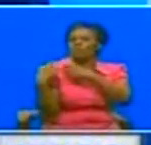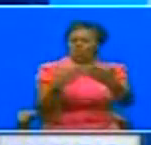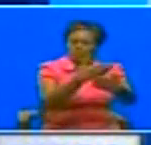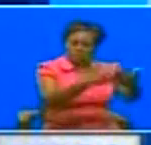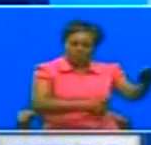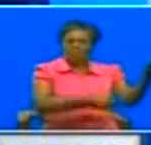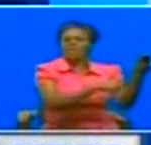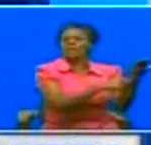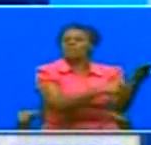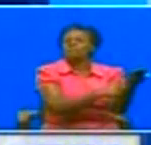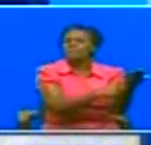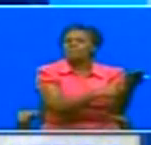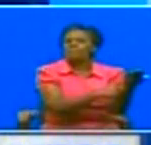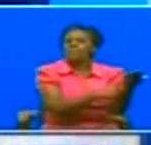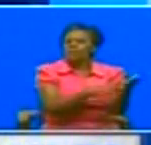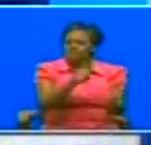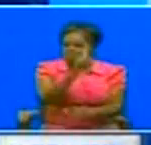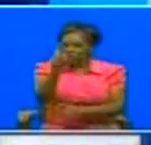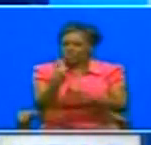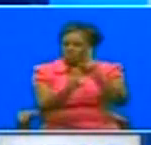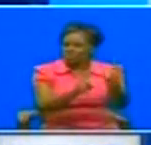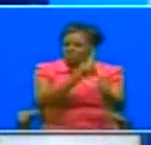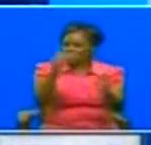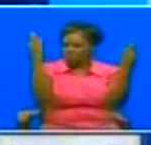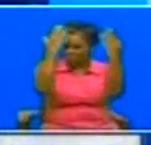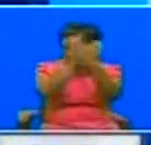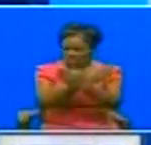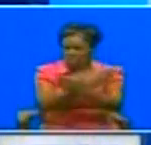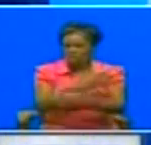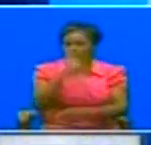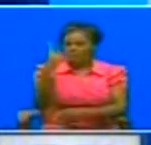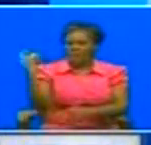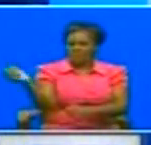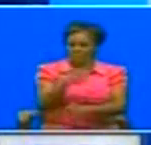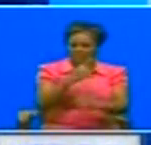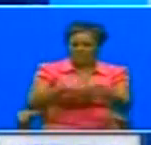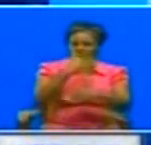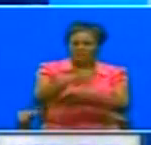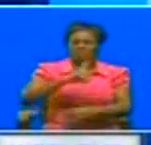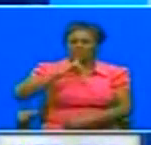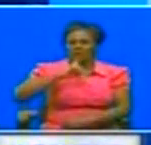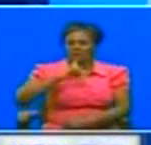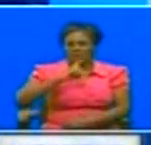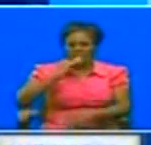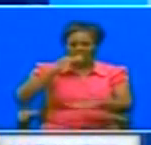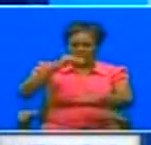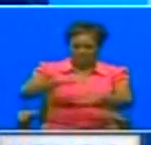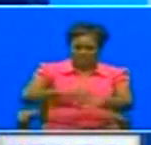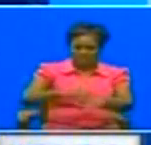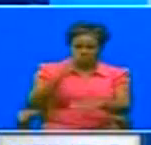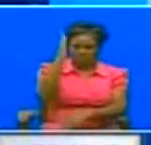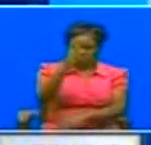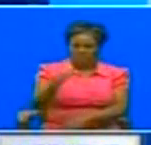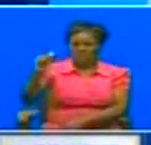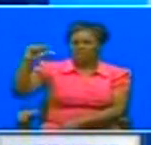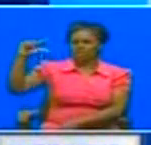a person of integrity? Those are the questions tonight, 1 month after the letter was written by Kinyua to the